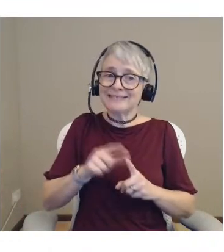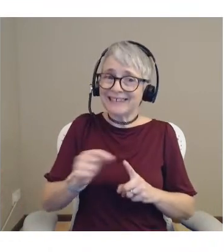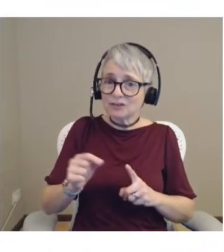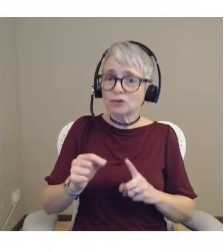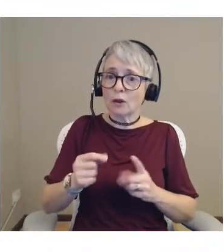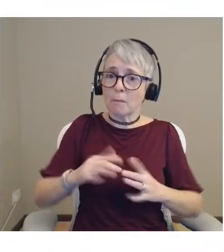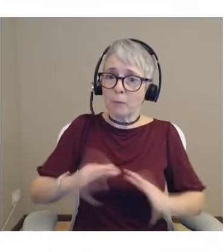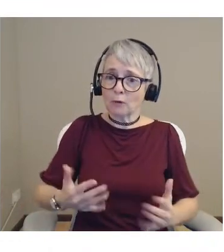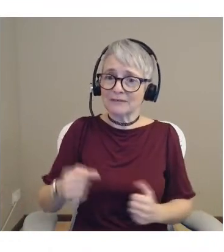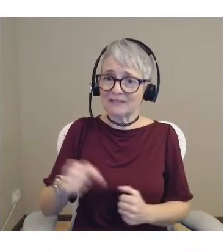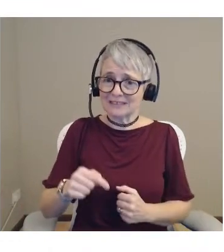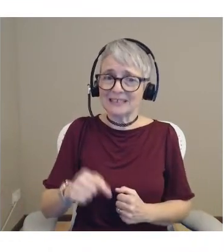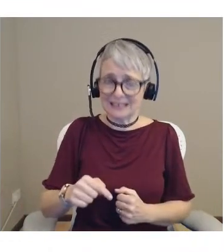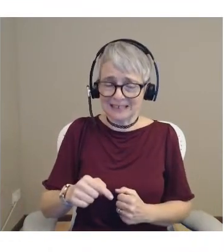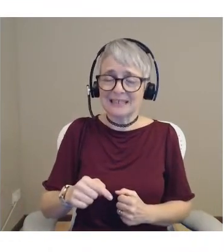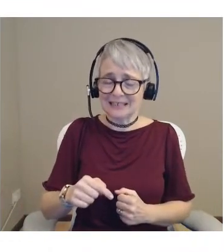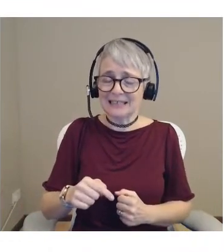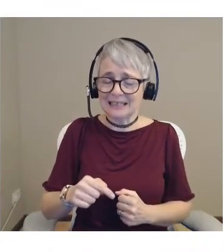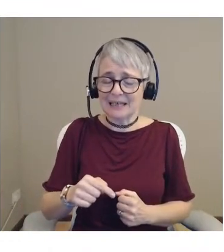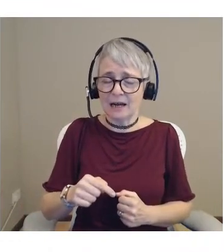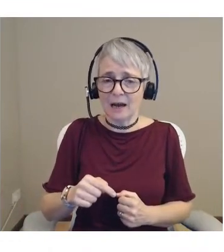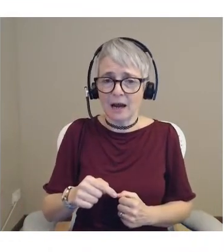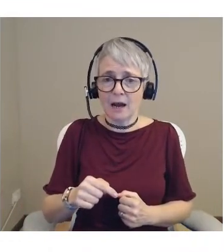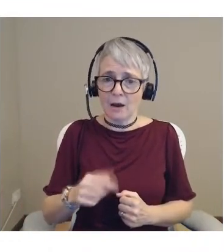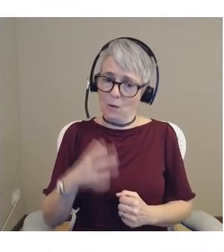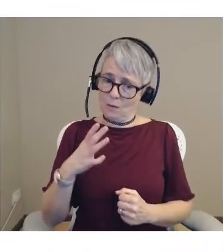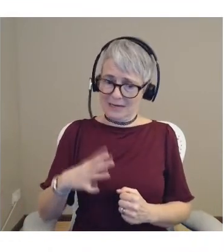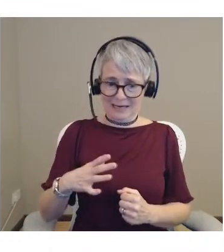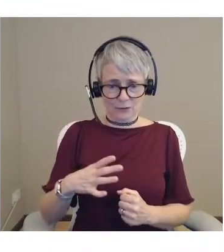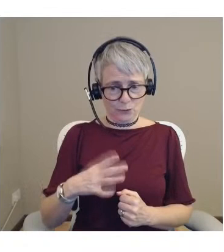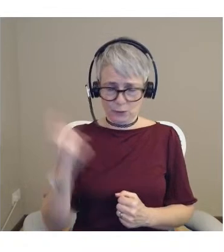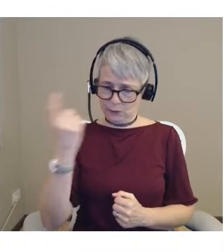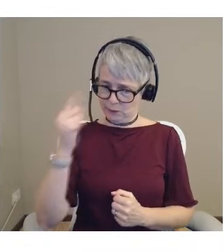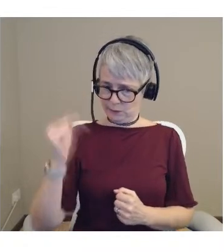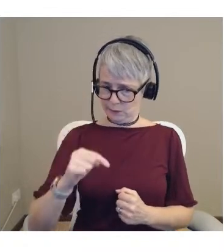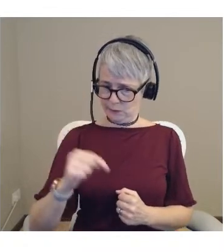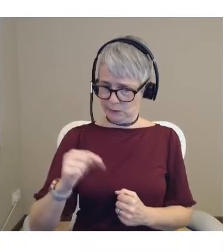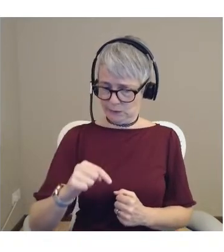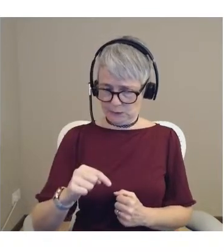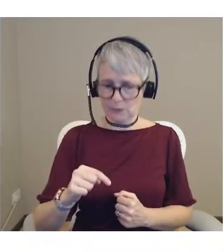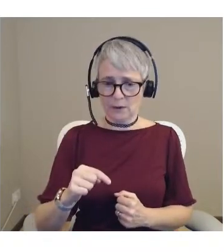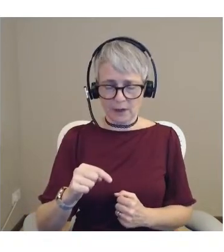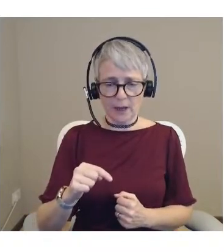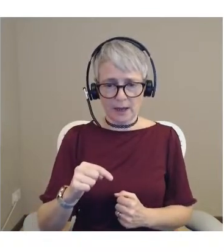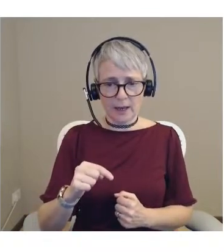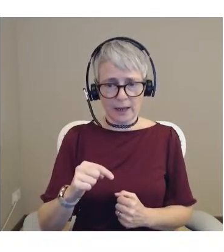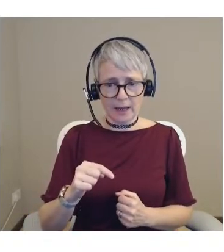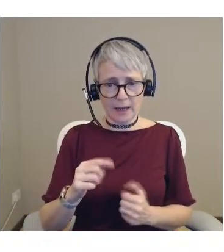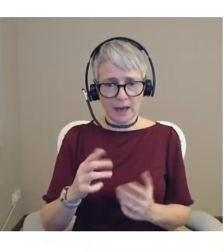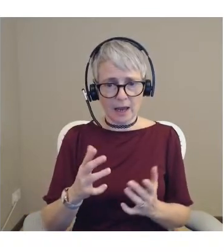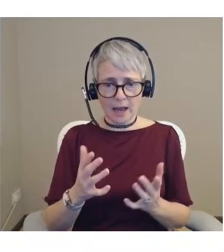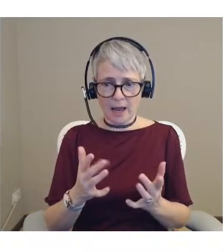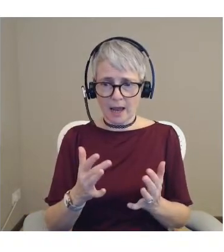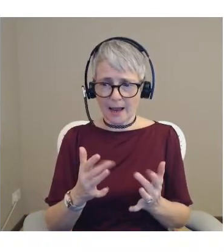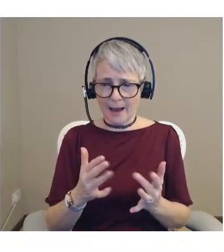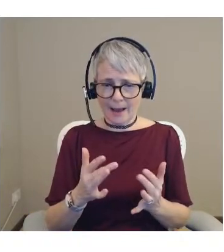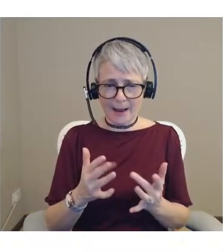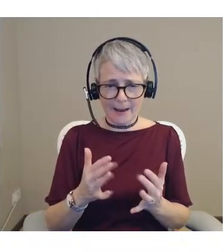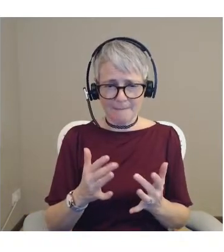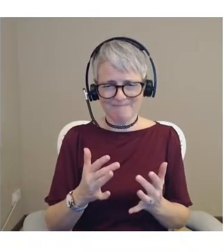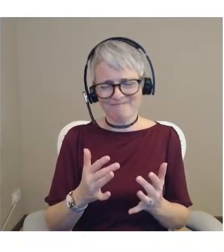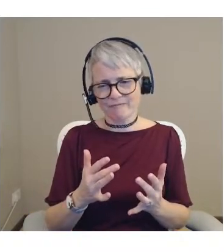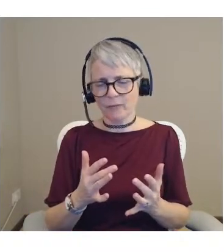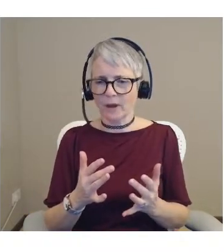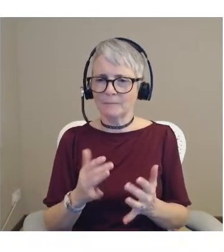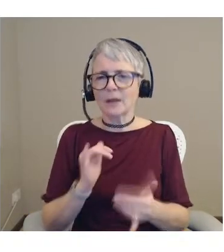that kind of reckoning with disability, can sometimes be a bit kind of perhaps kind of mechanistic. Are